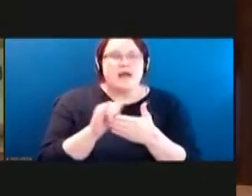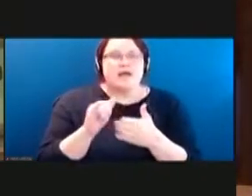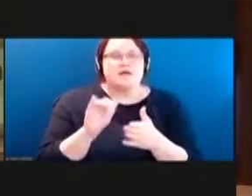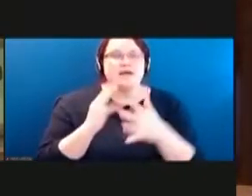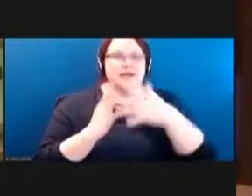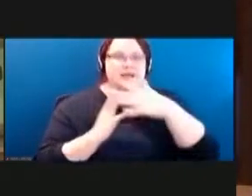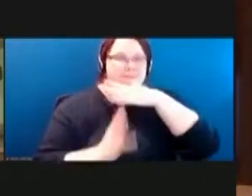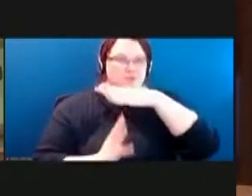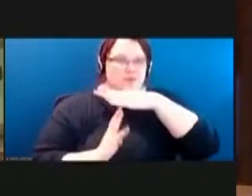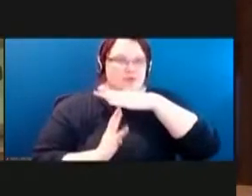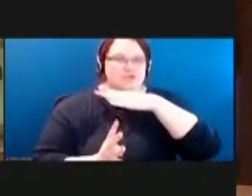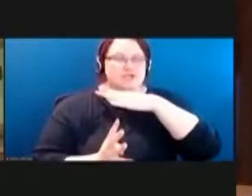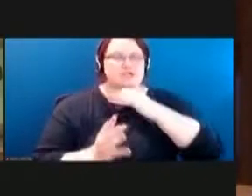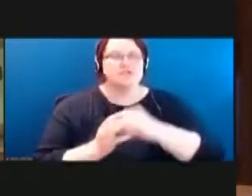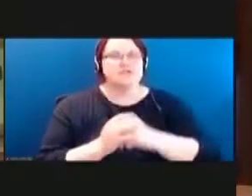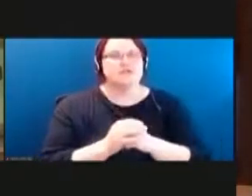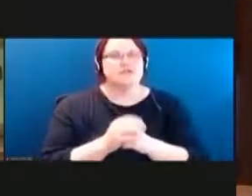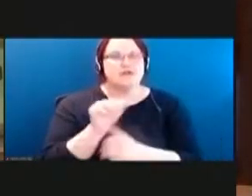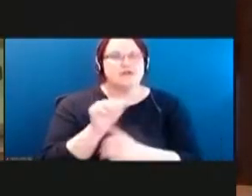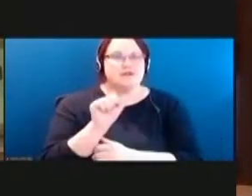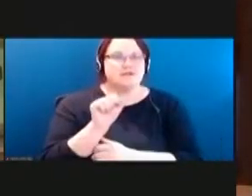immigration, assimilation,